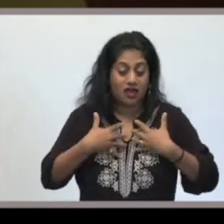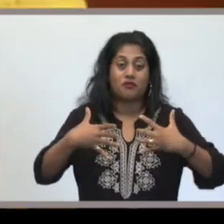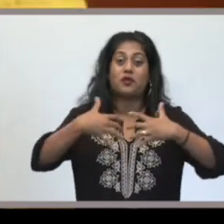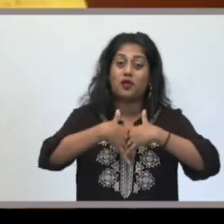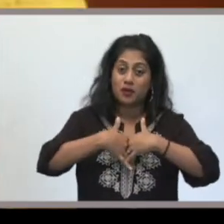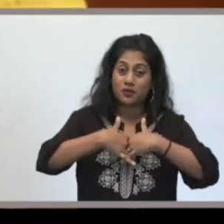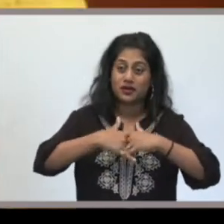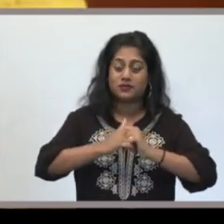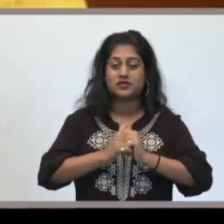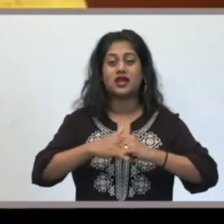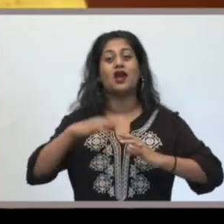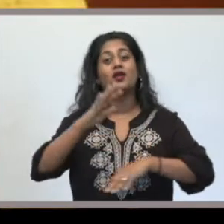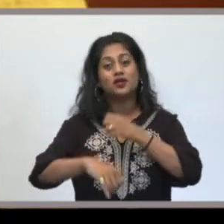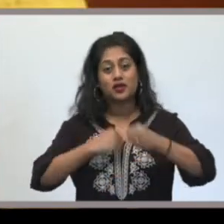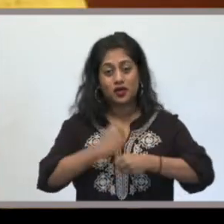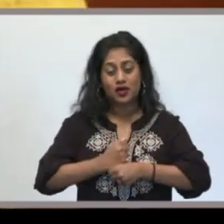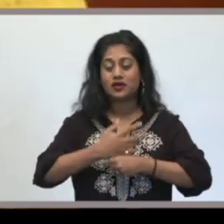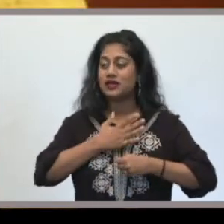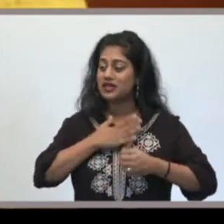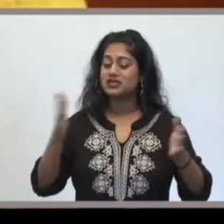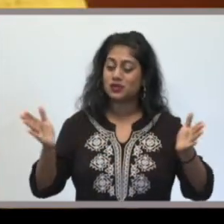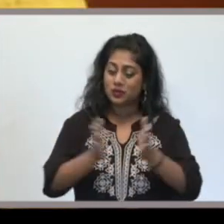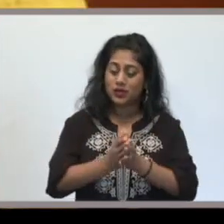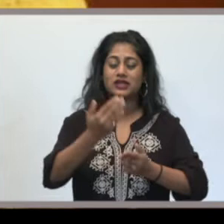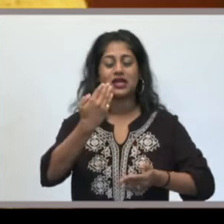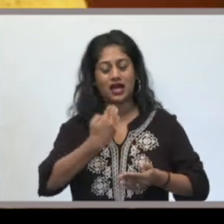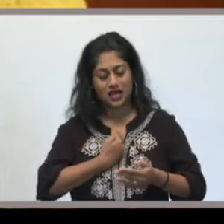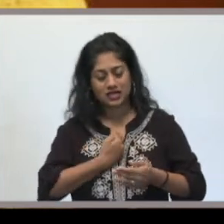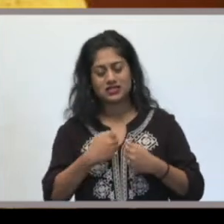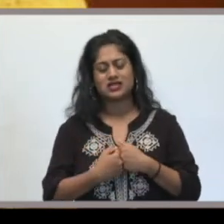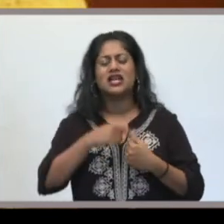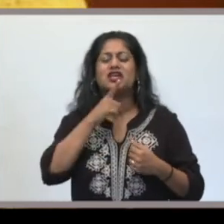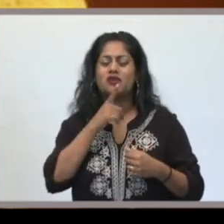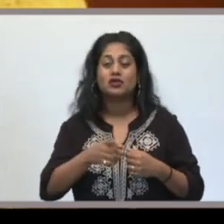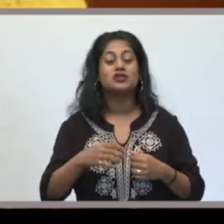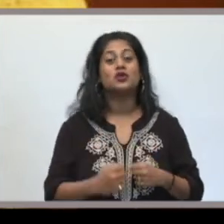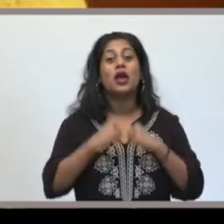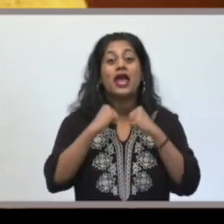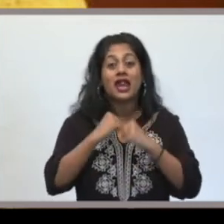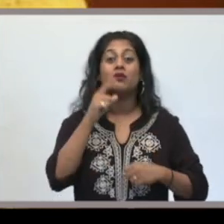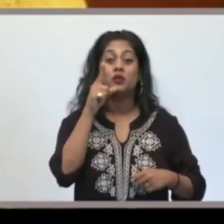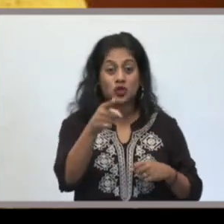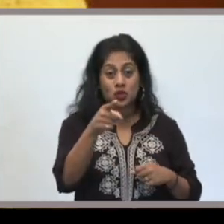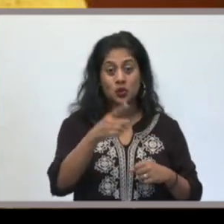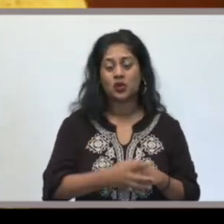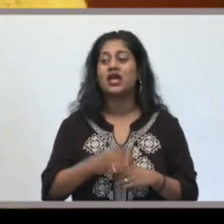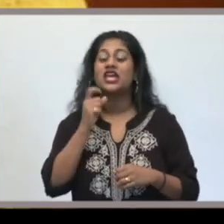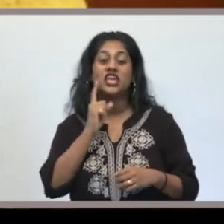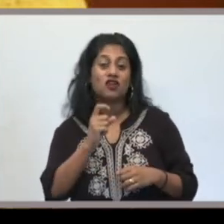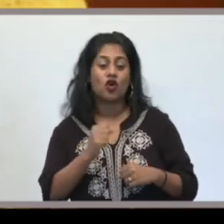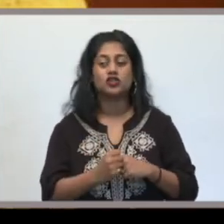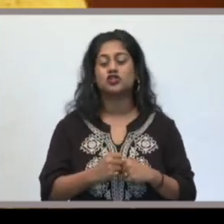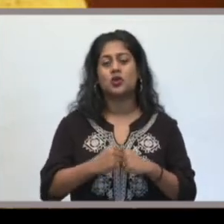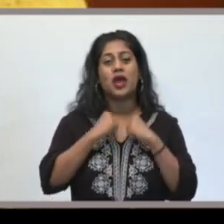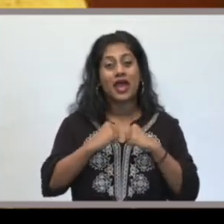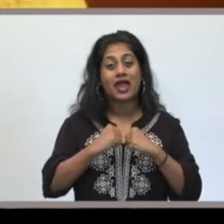God is not only with us, He wants to assist and help us. God not only cares about your hurt, He wants to